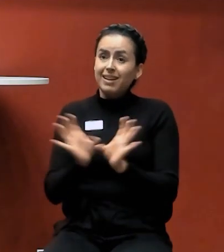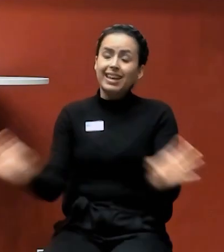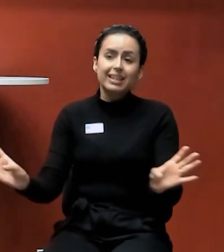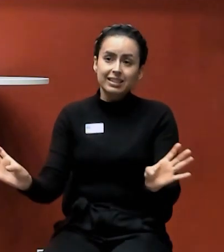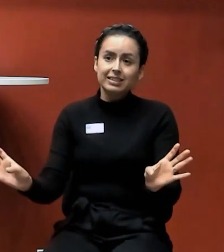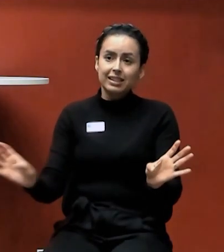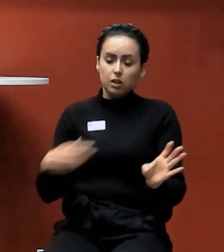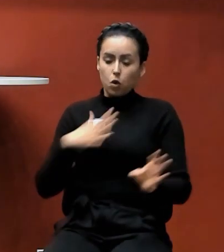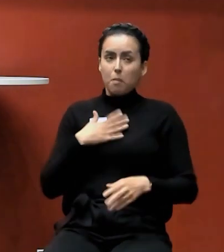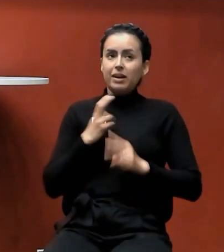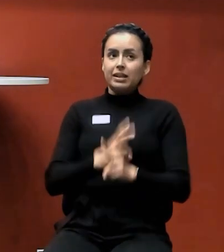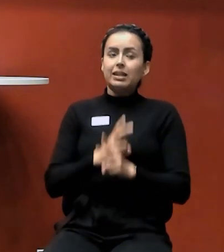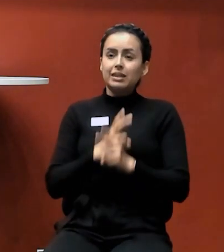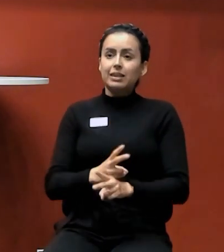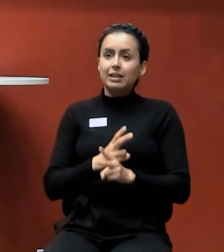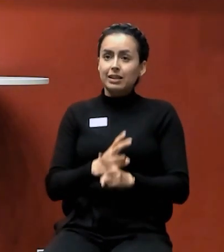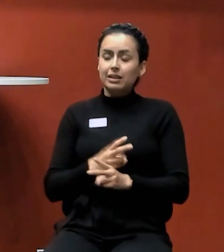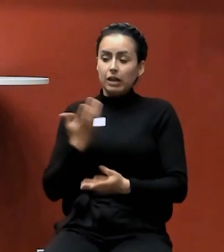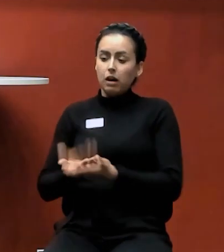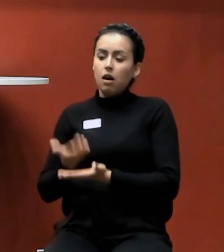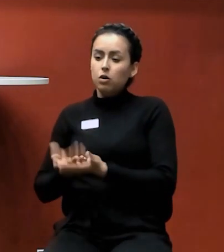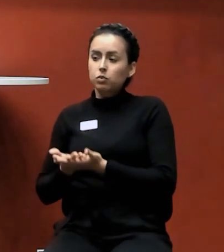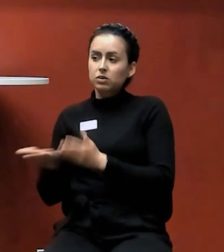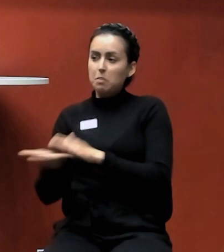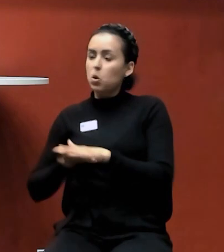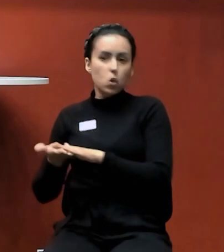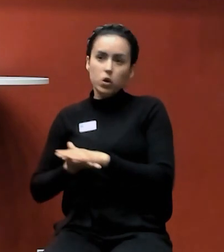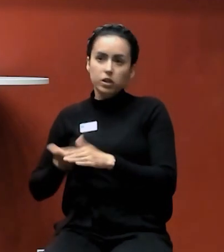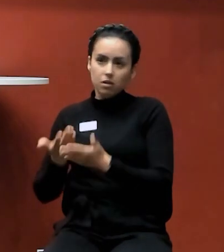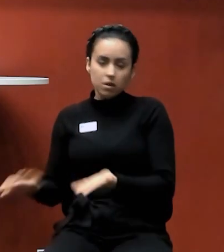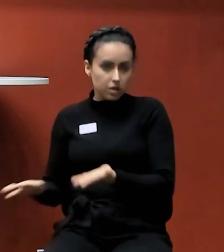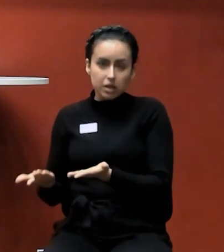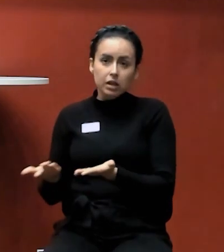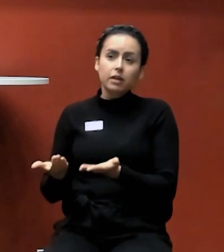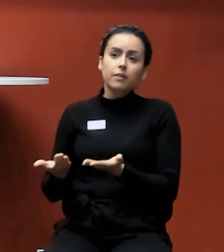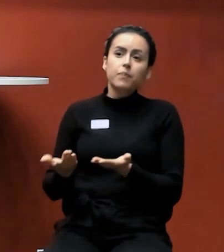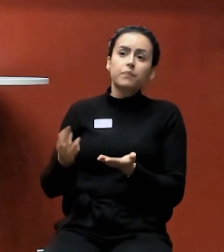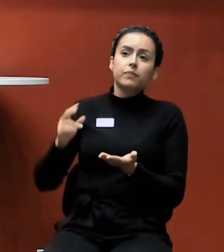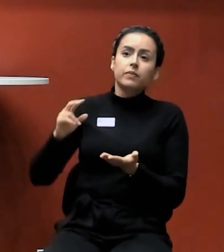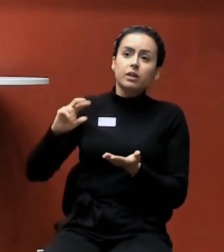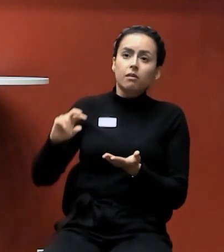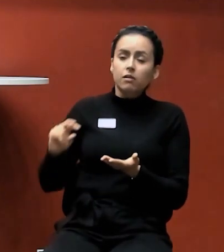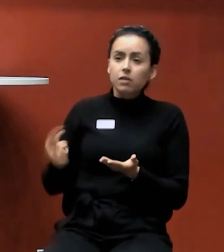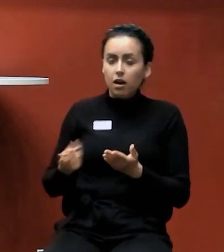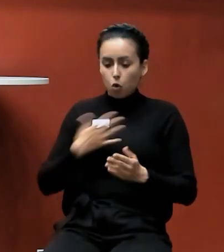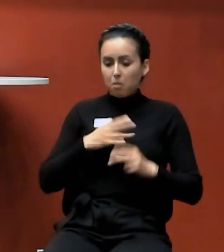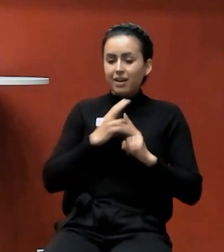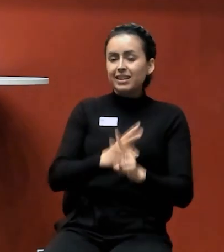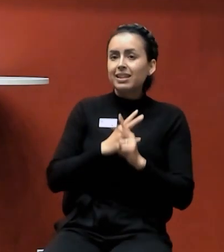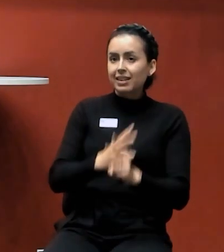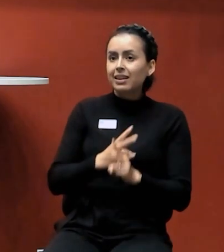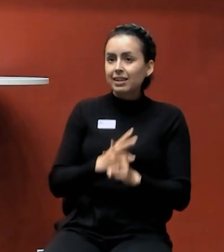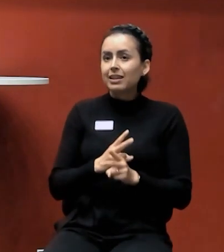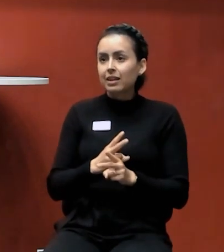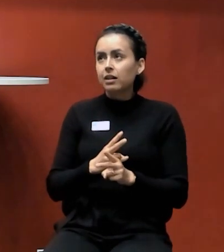build our identity, for example, in funding, or our identity in how other people want us to be there,